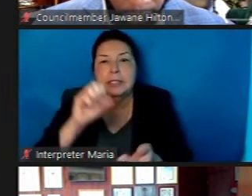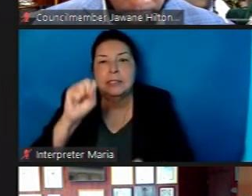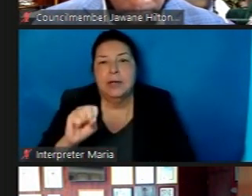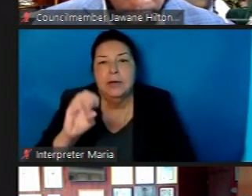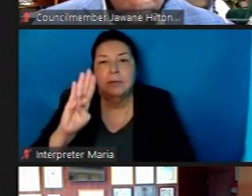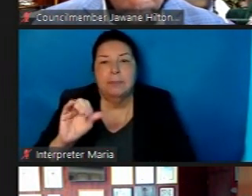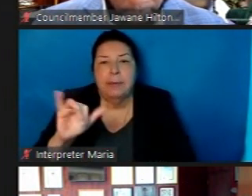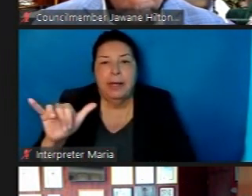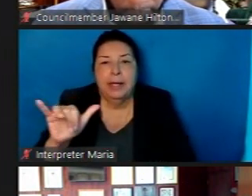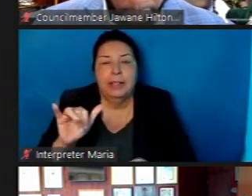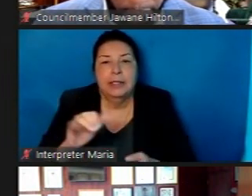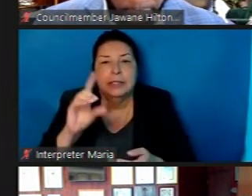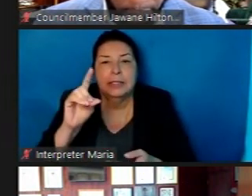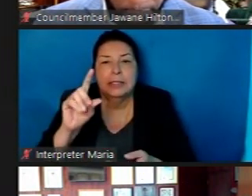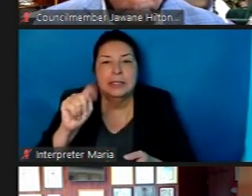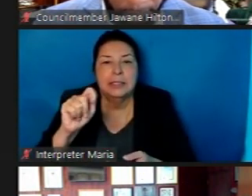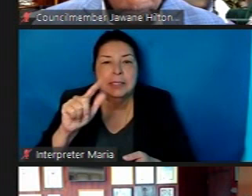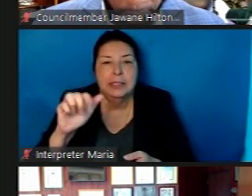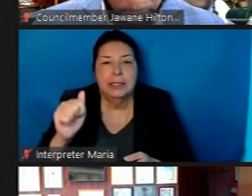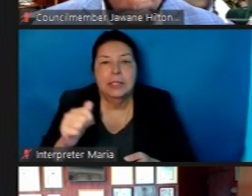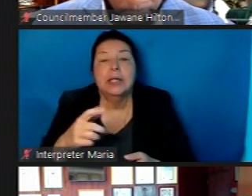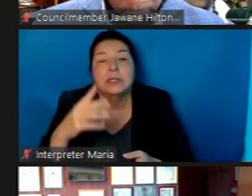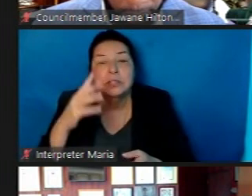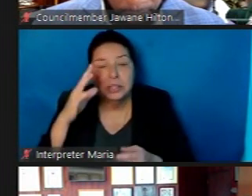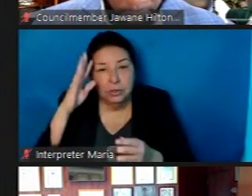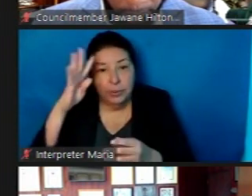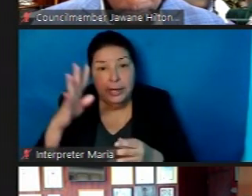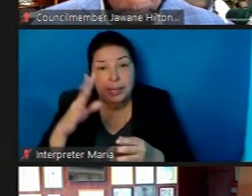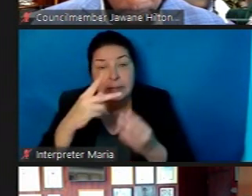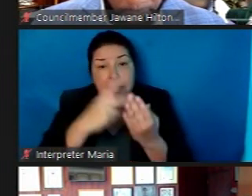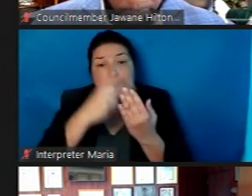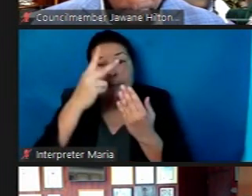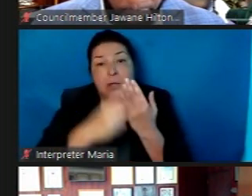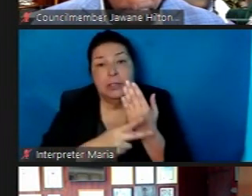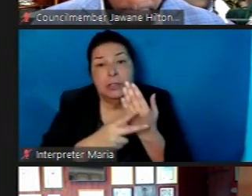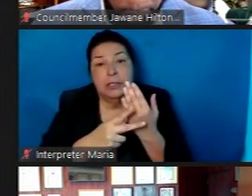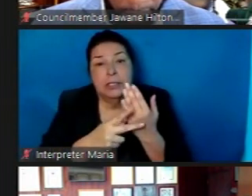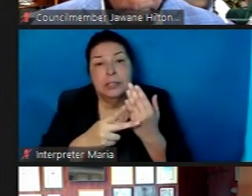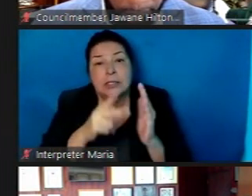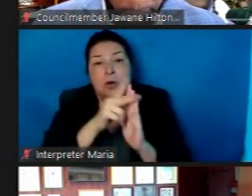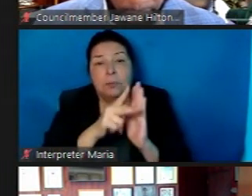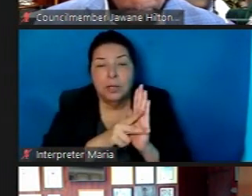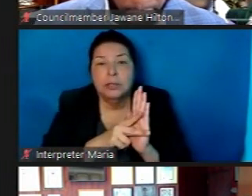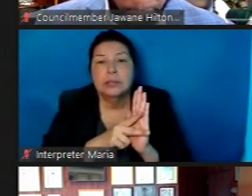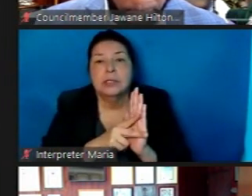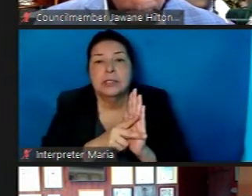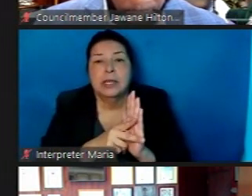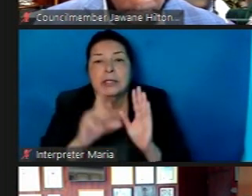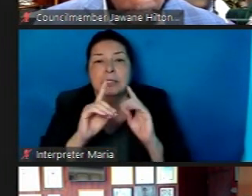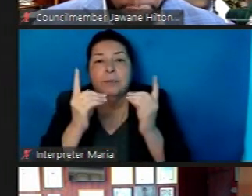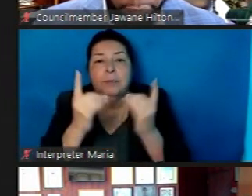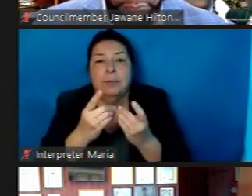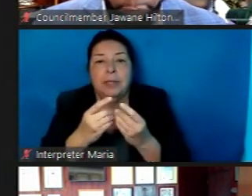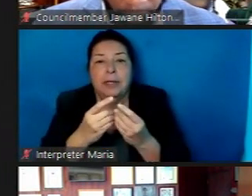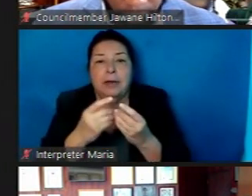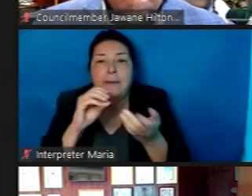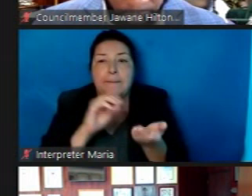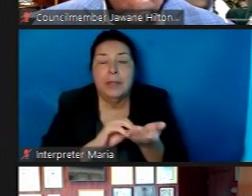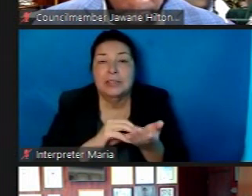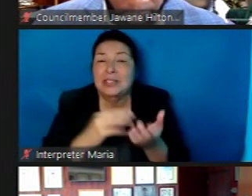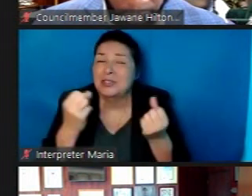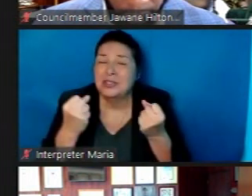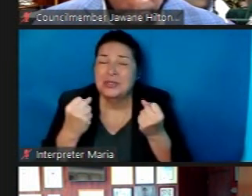tasked with creating and implementing policies across the Department of Medicine. I'm going to stop there. There's so much more to her